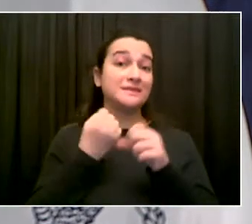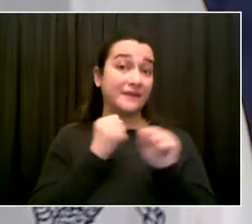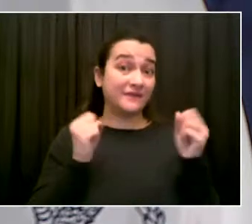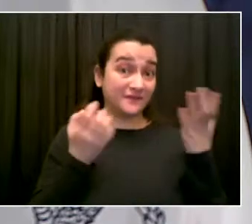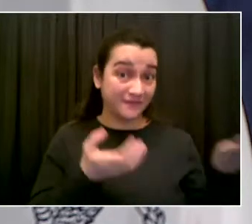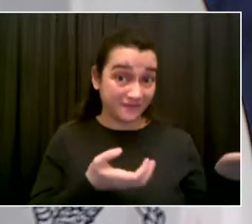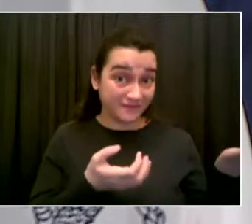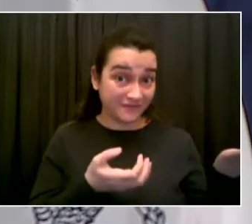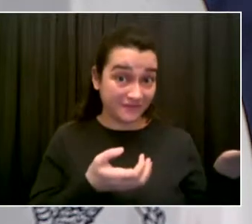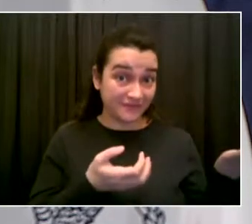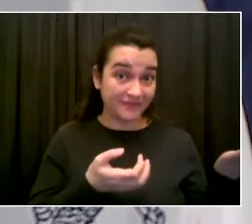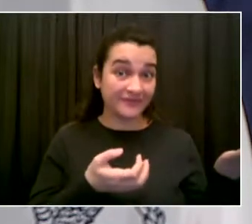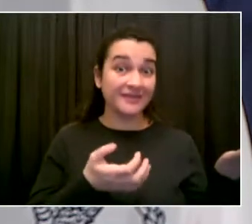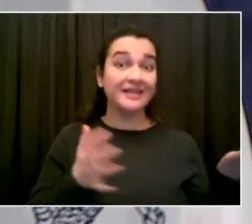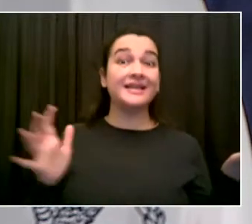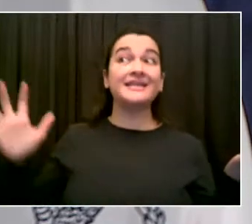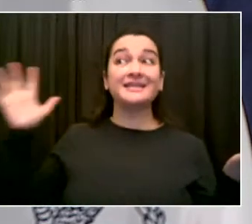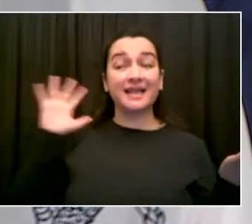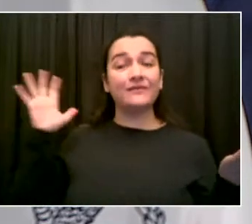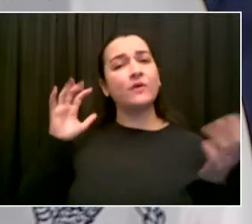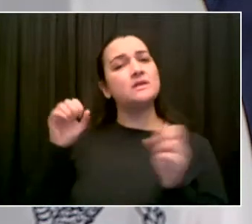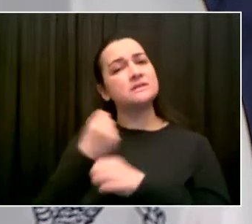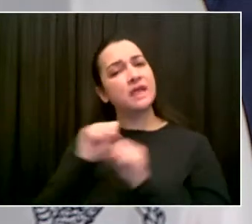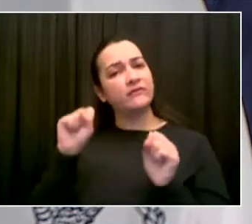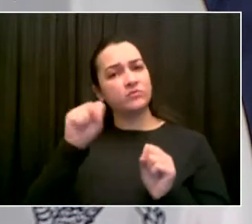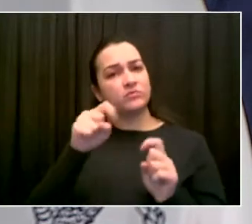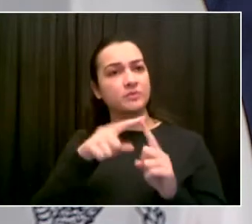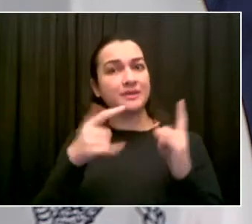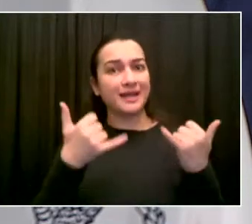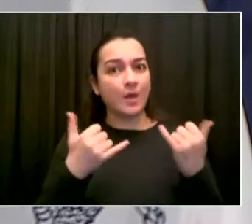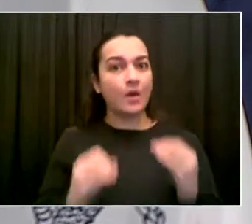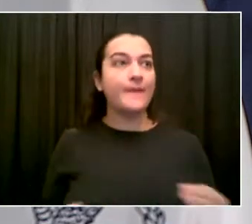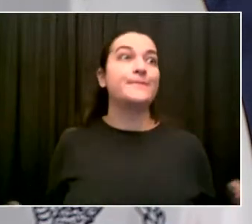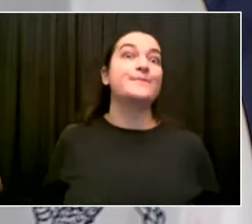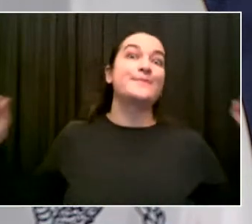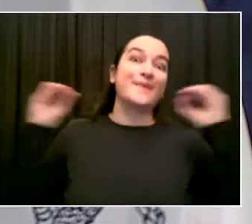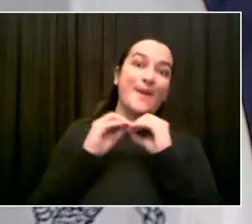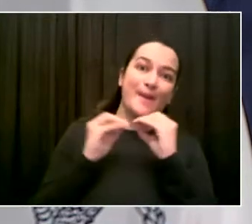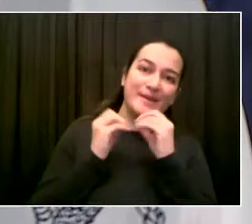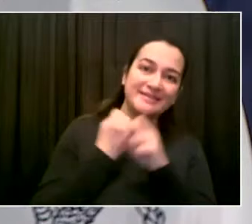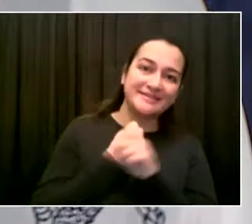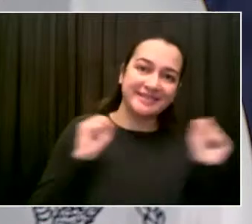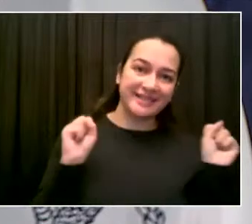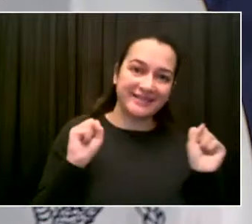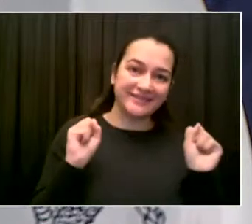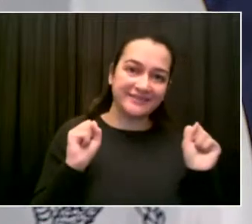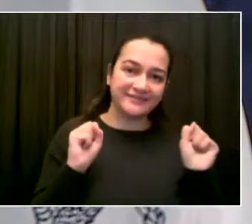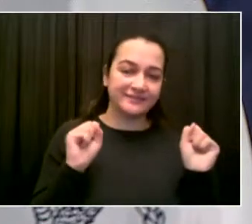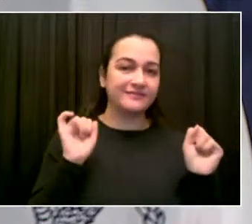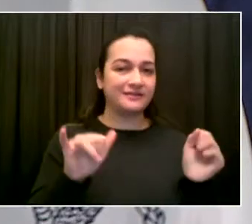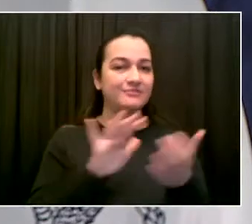could make changes that would keep schools open more often, but also be safe. Go ahead, Rima.